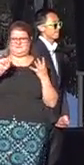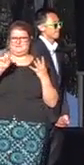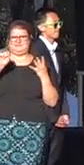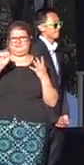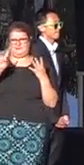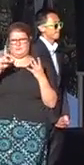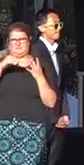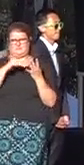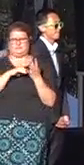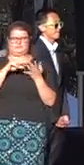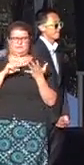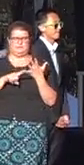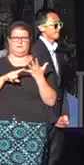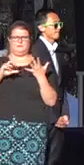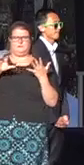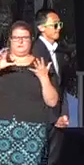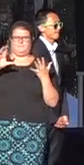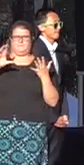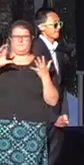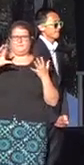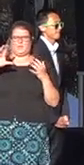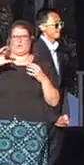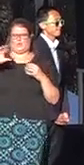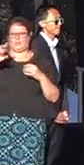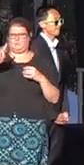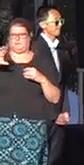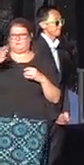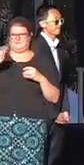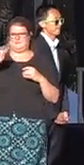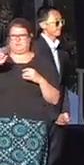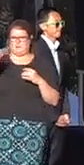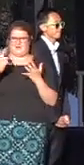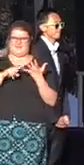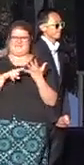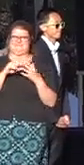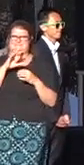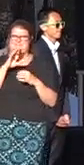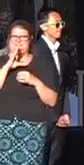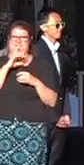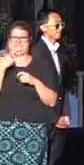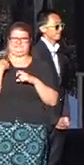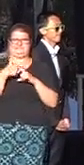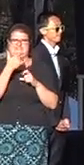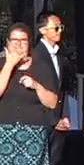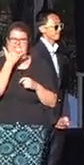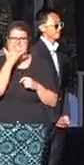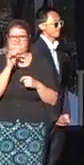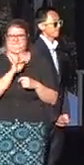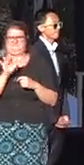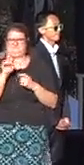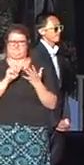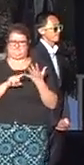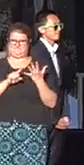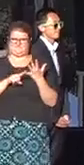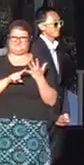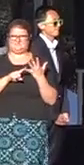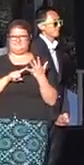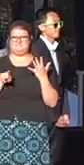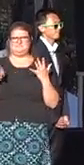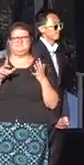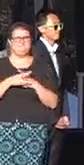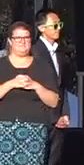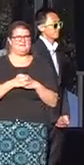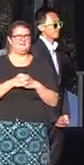San Diego Center, Coca Tijuana, and, pardon my Spanish, Jardín de las Mariposas